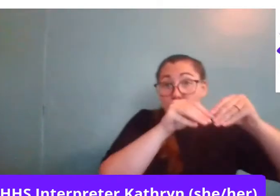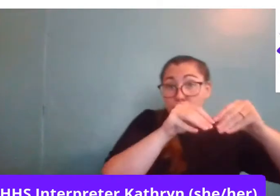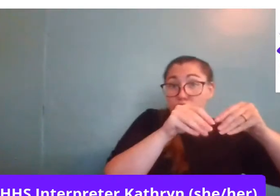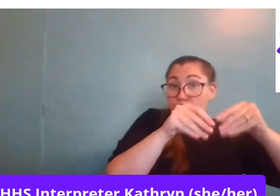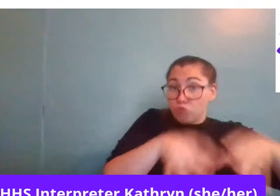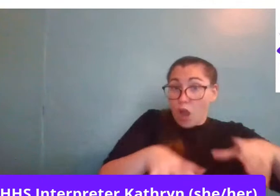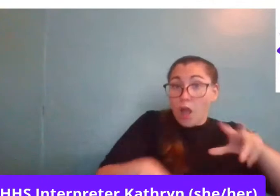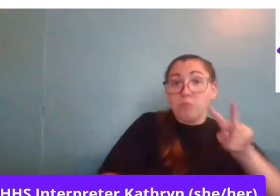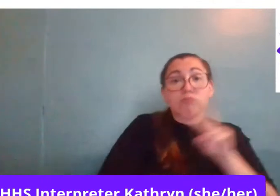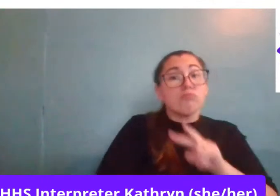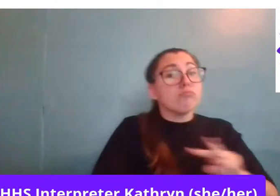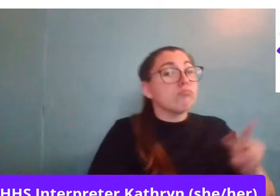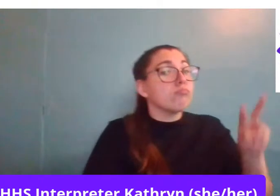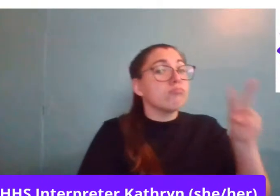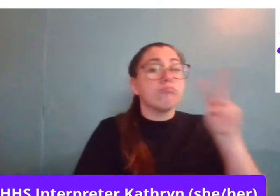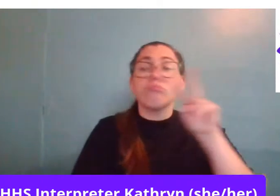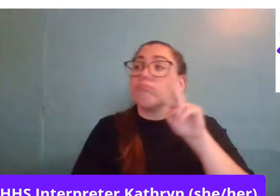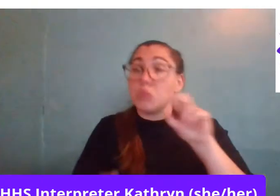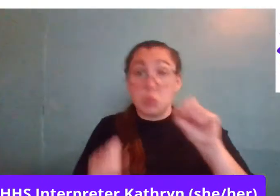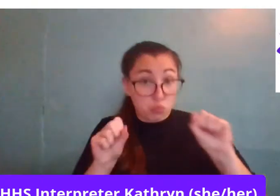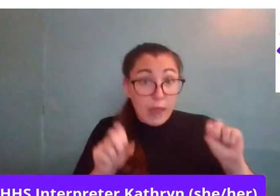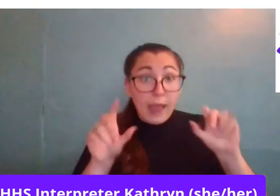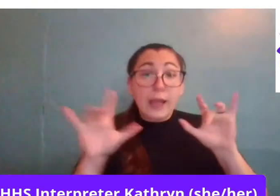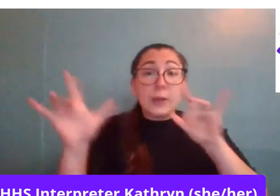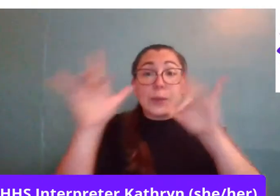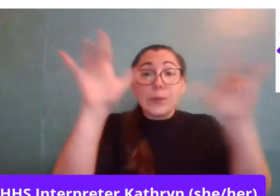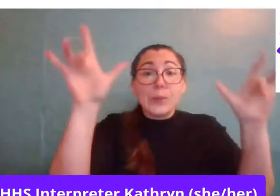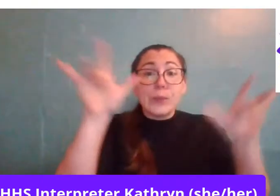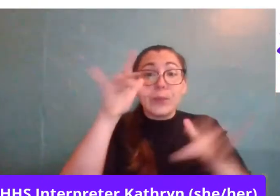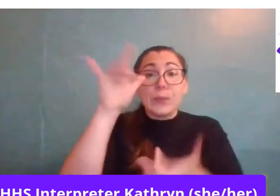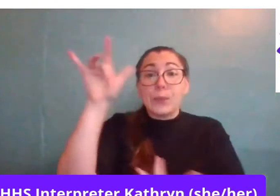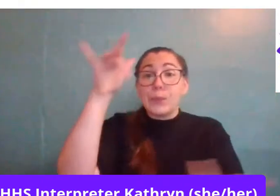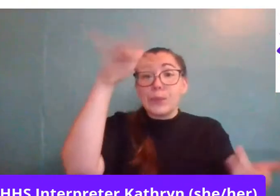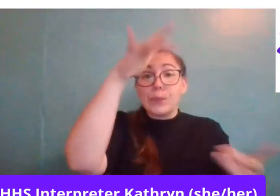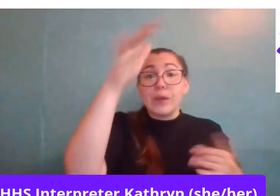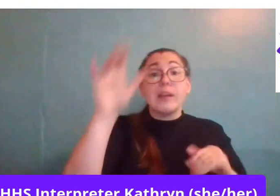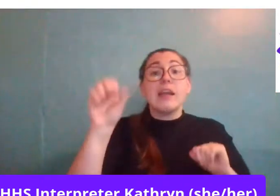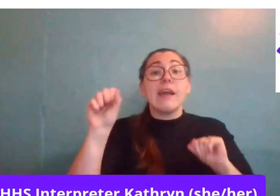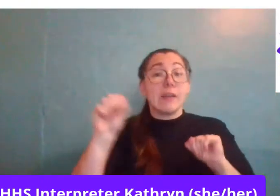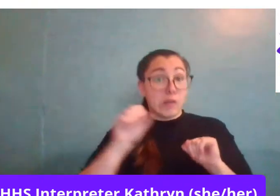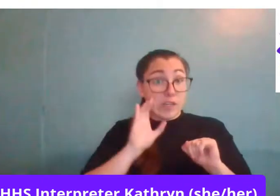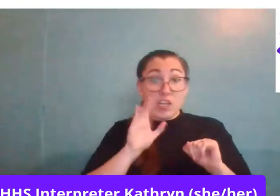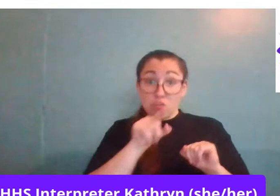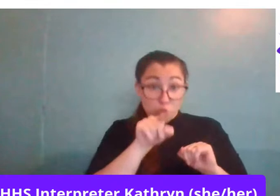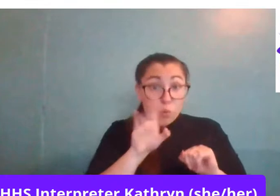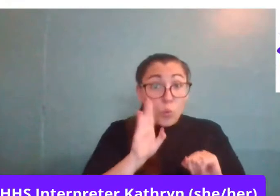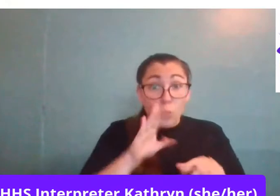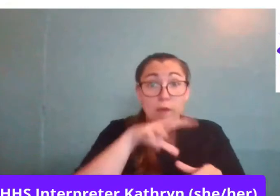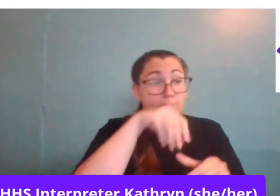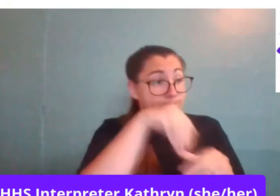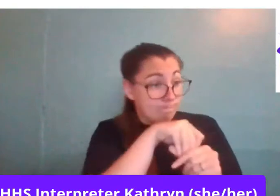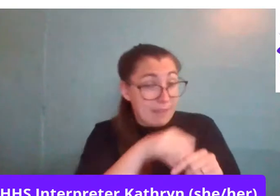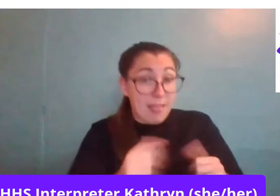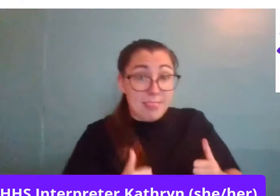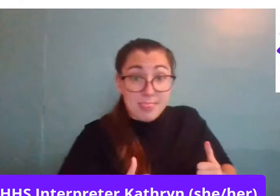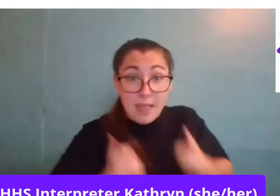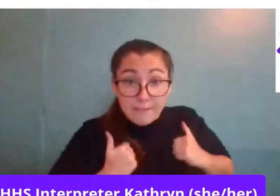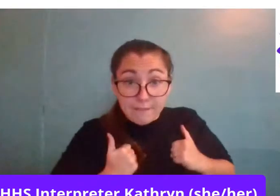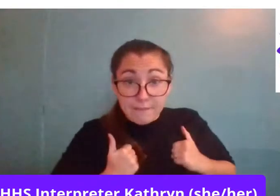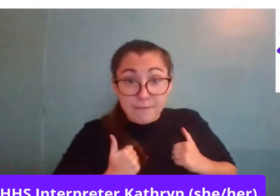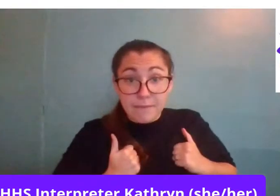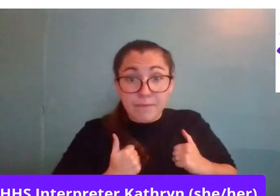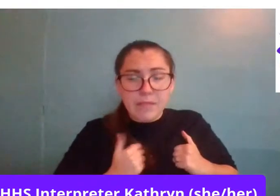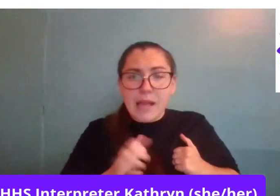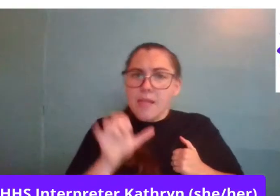around." And she says, "And you are going to engage in life." And so that was